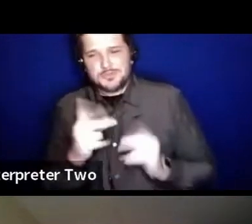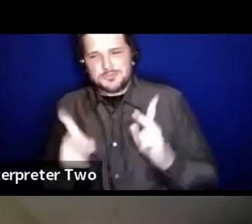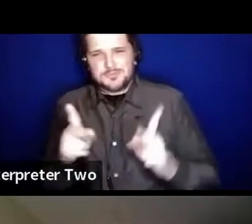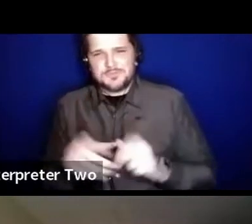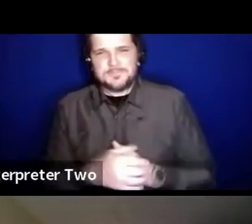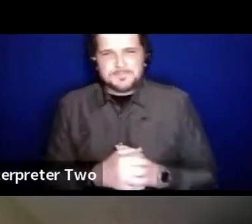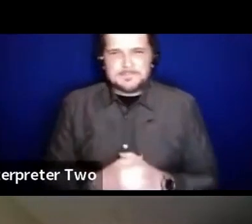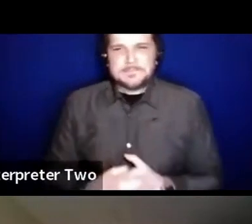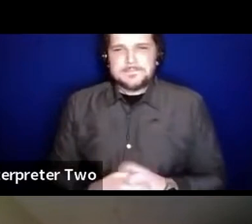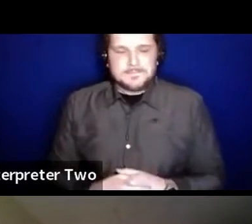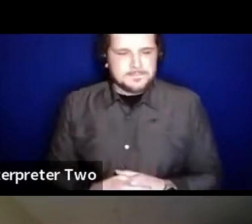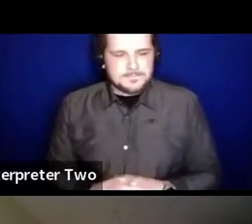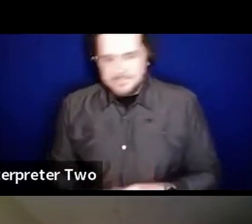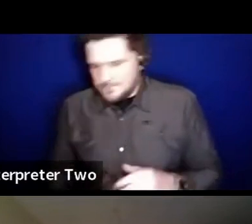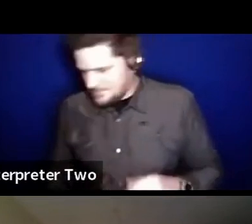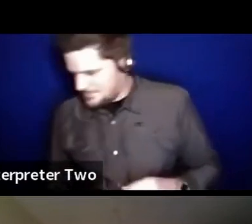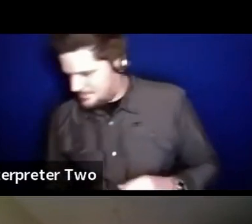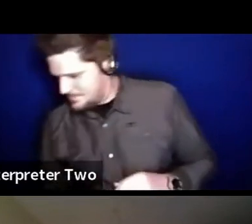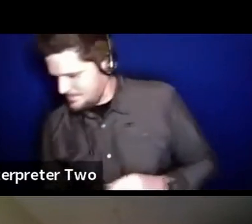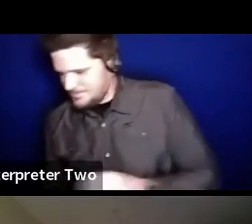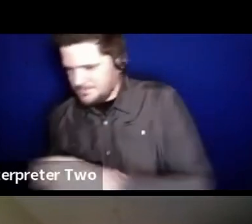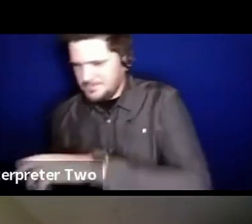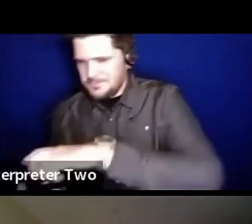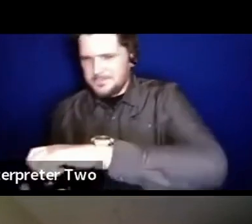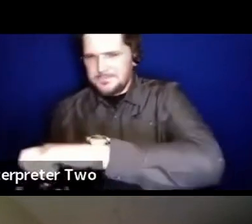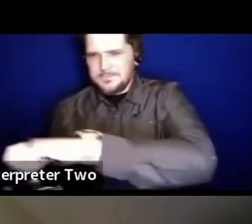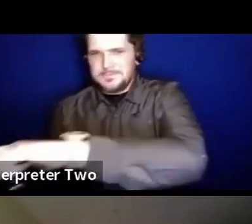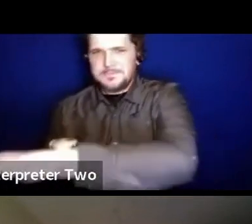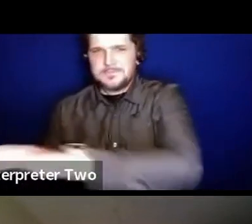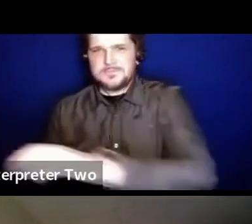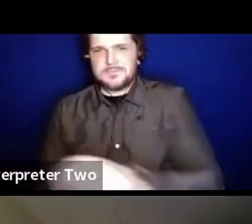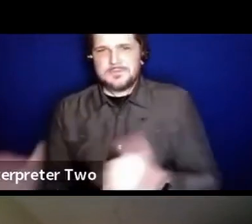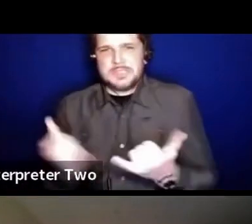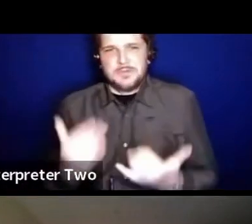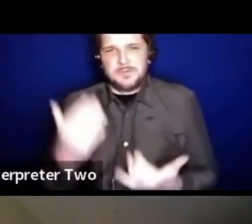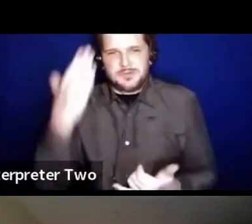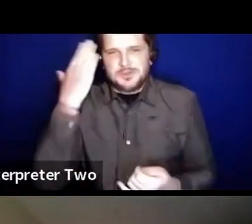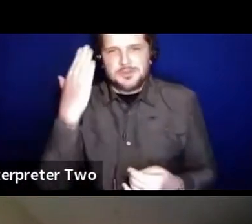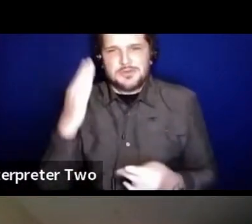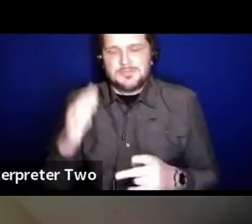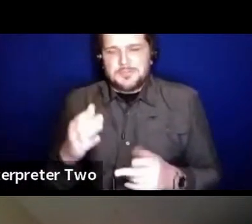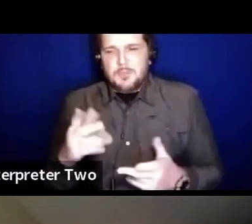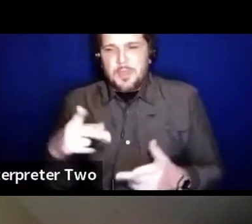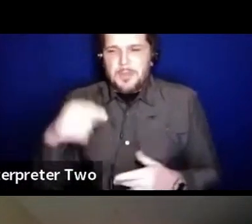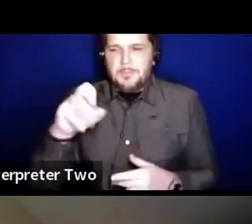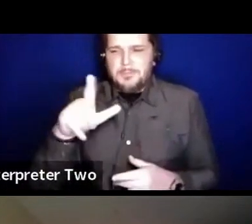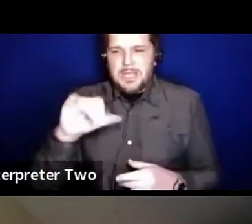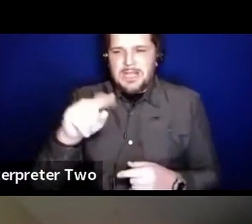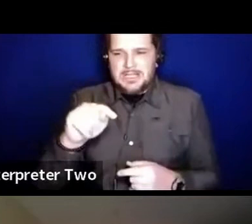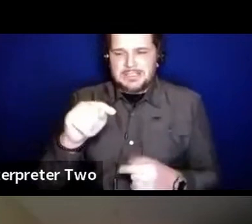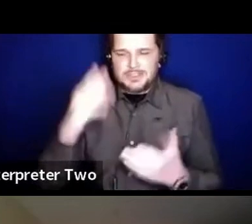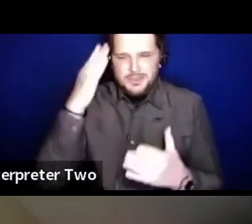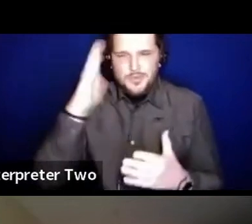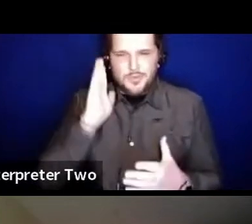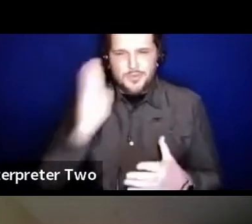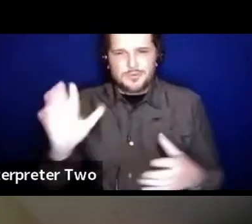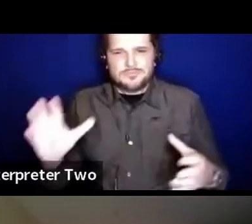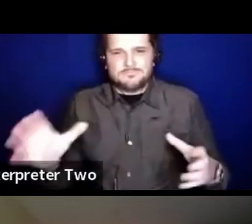people. We're like, at least we know. Now you panelists know that we're combining the first two questions.